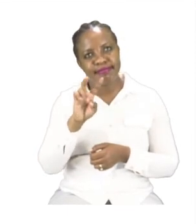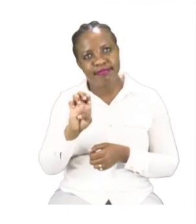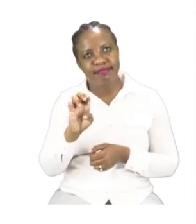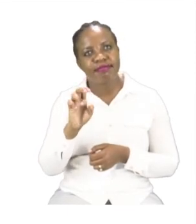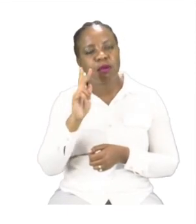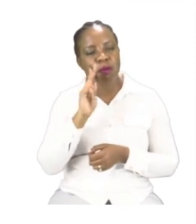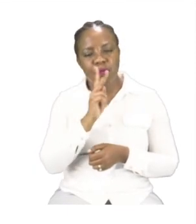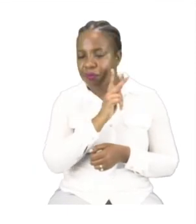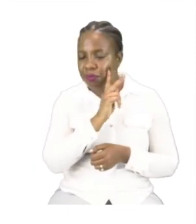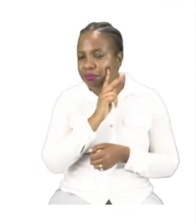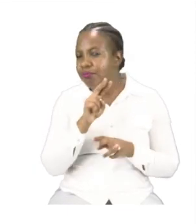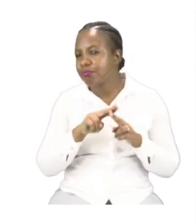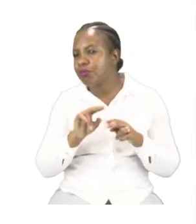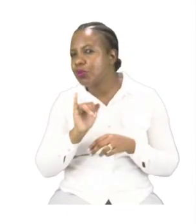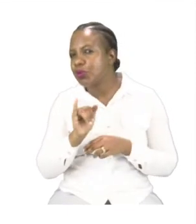Is it